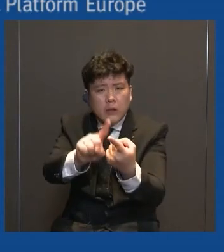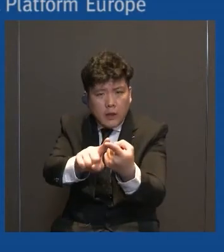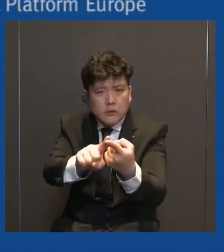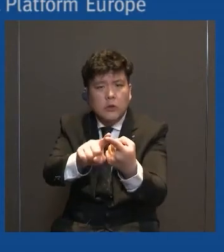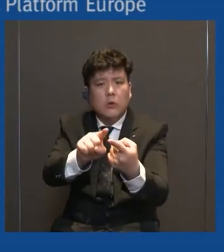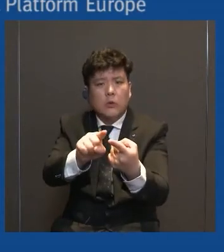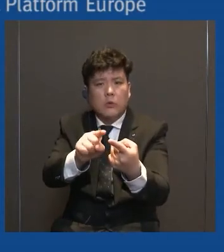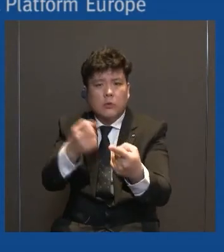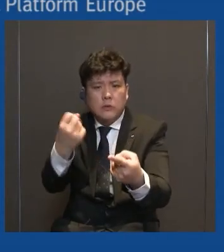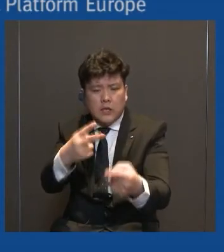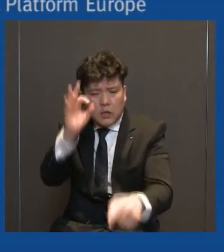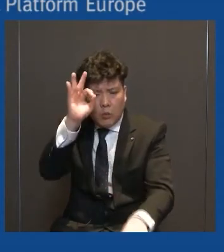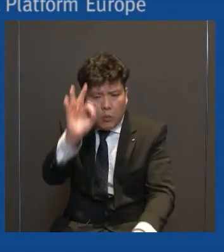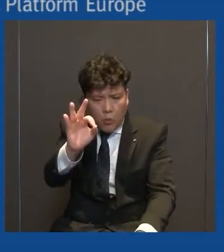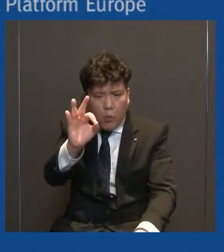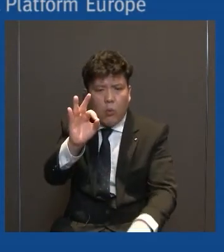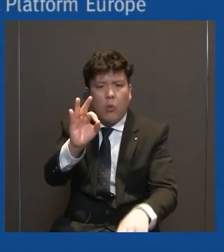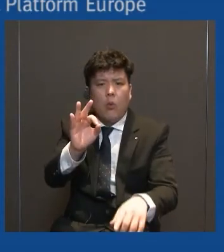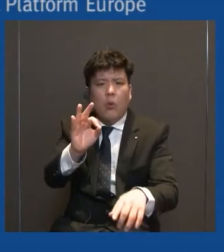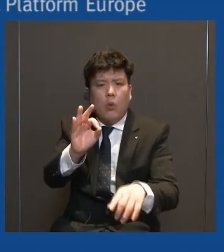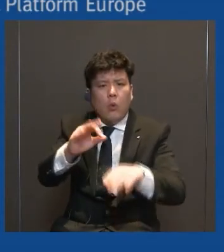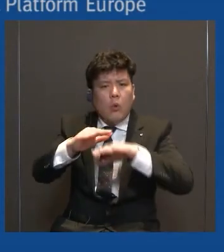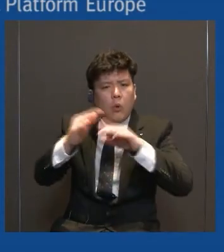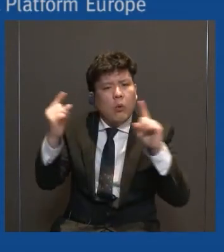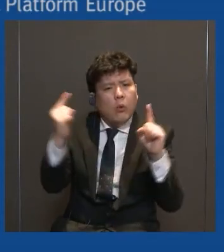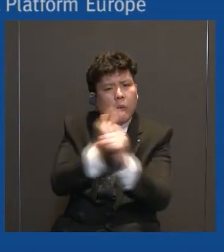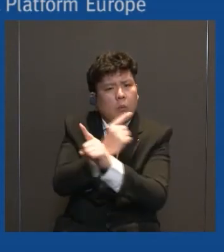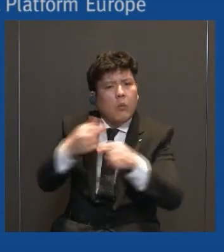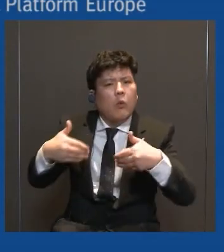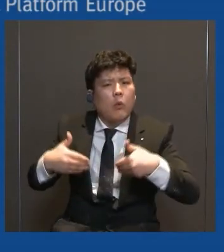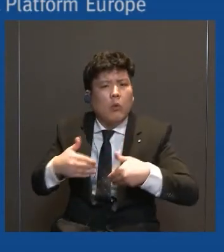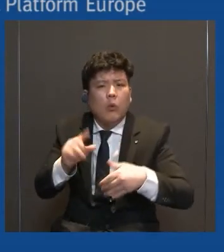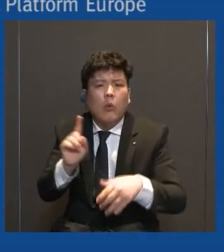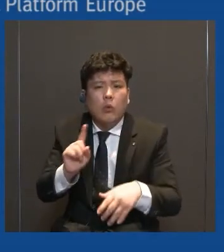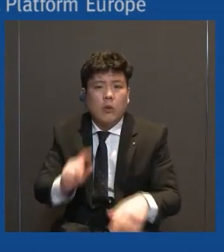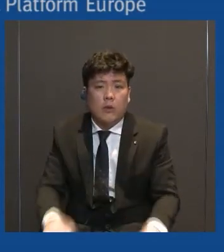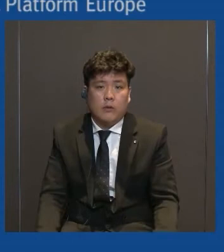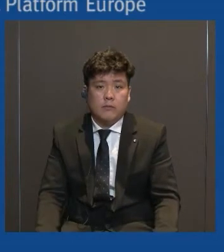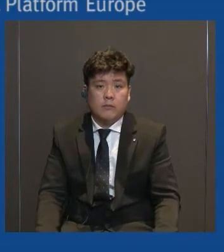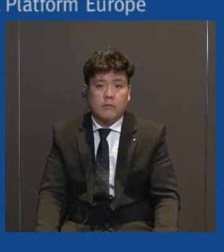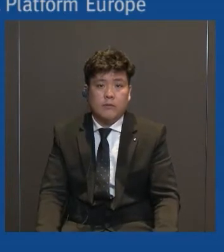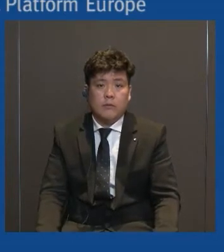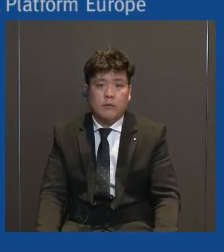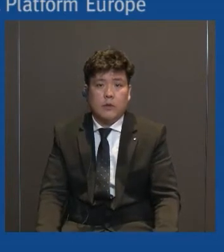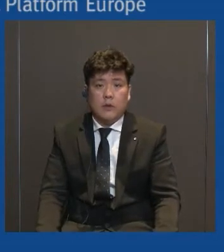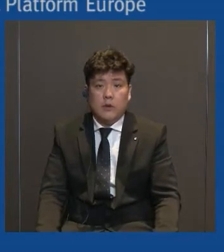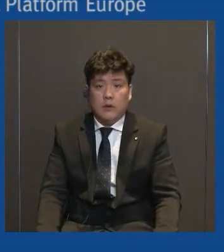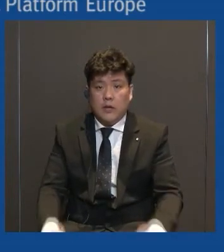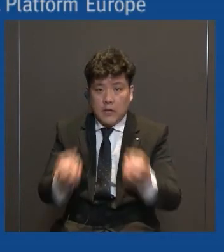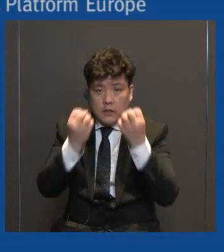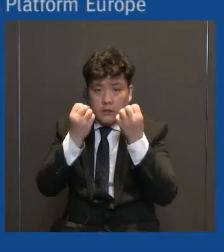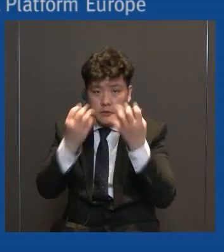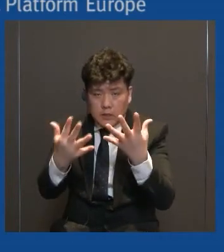and as many others have said before me, that we need to do the latter. We need a different narrative, a different frame. So the